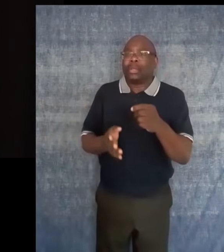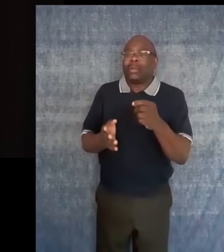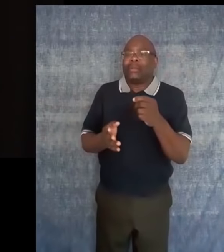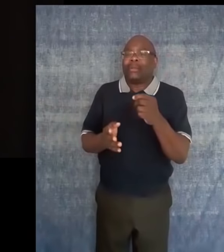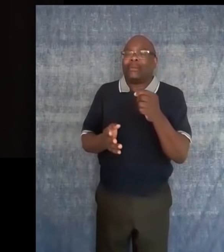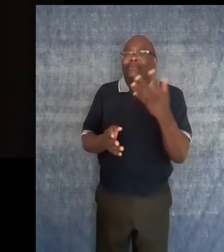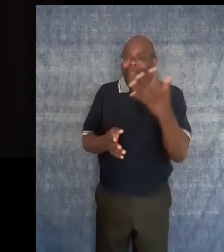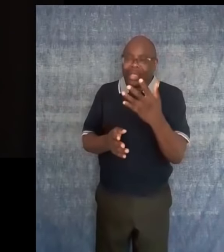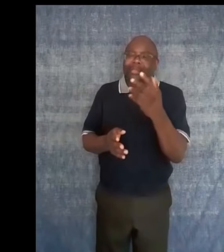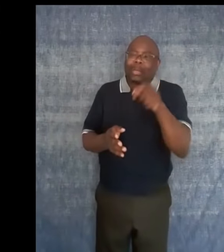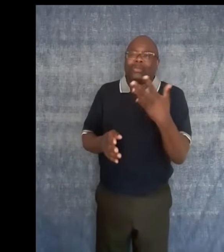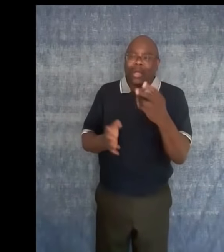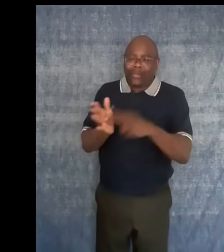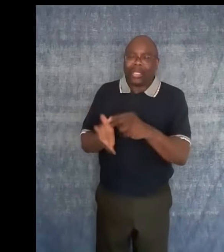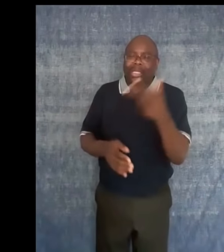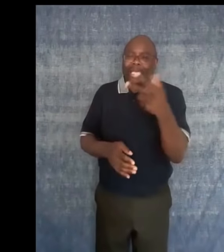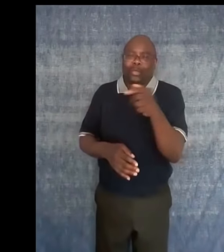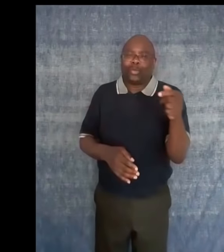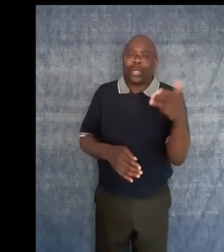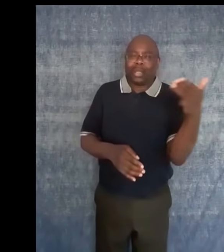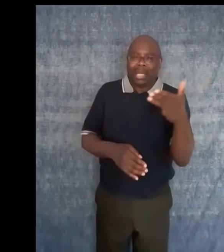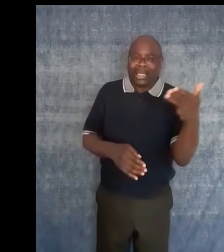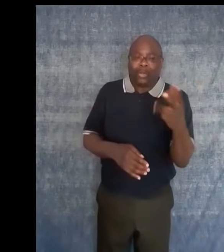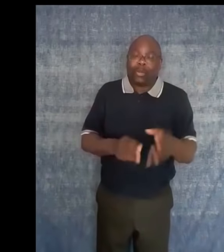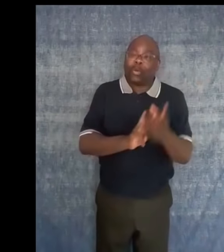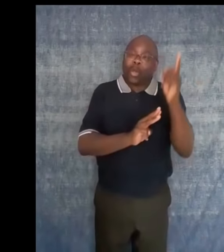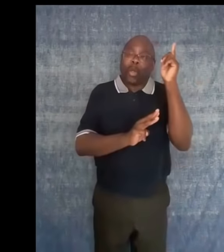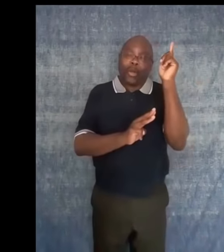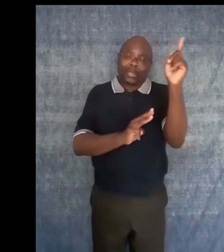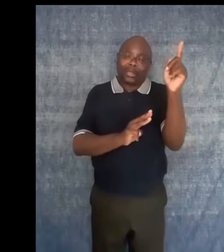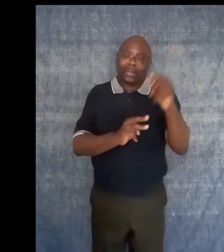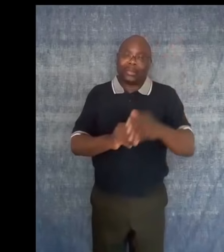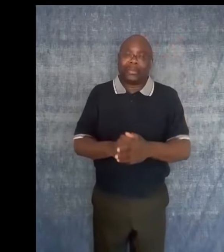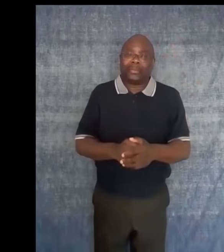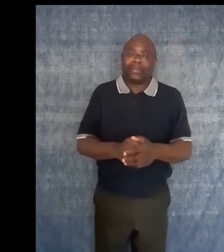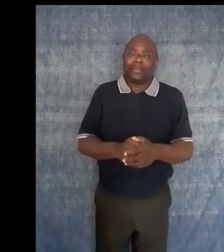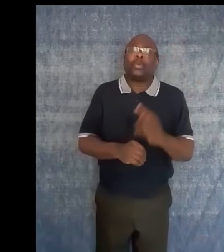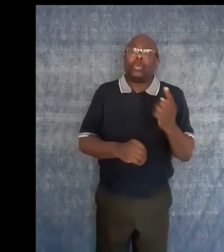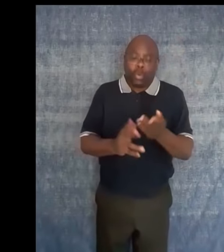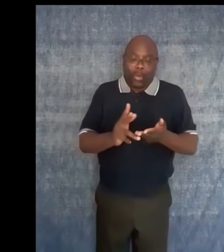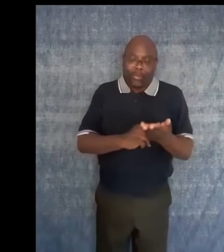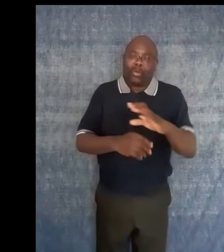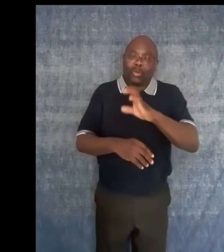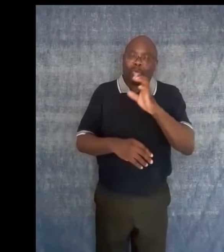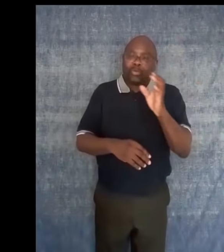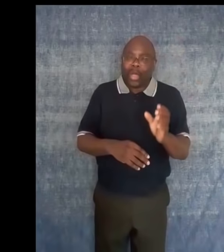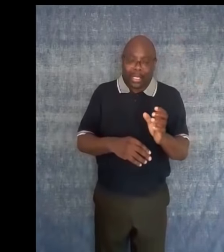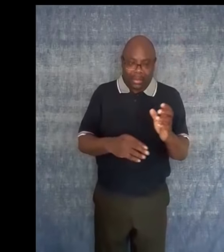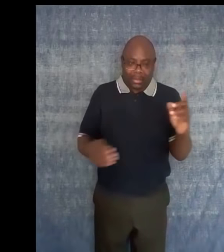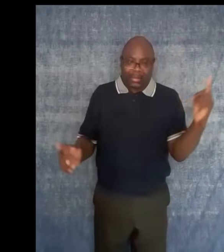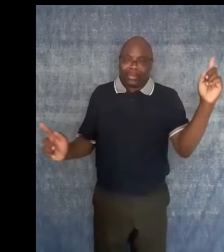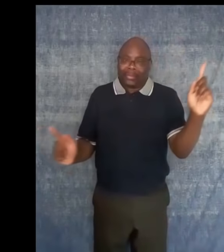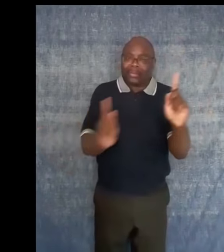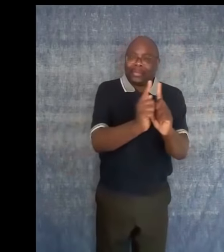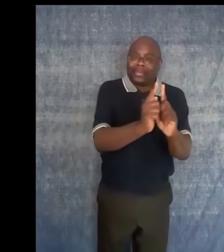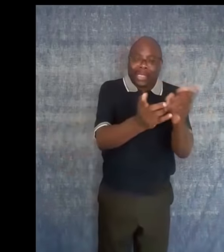and 19. And this is from God, who through Christ reconciled us to